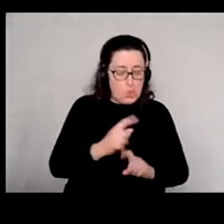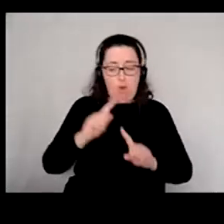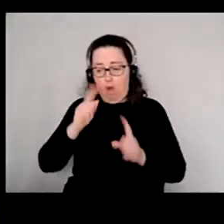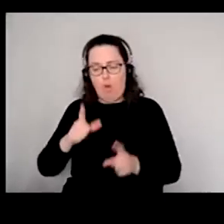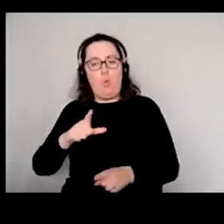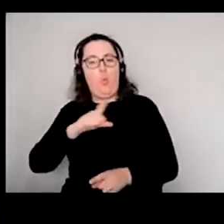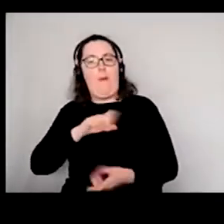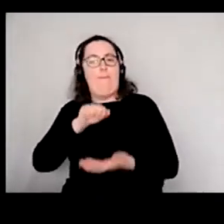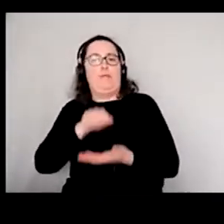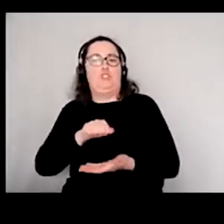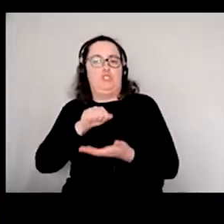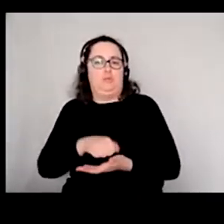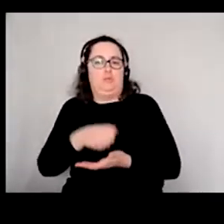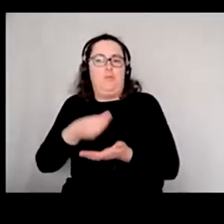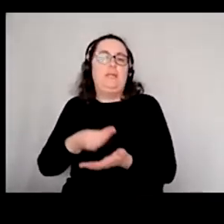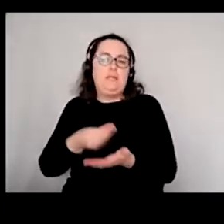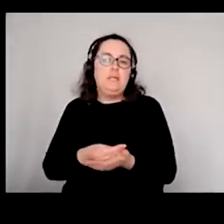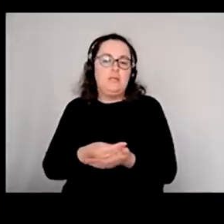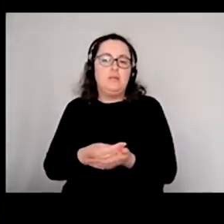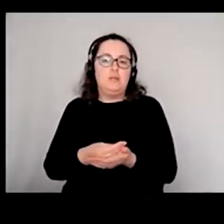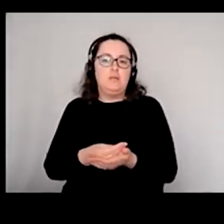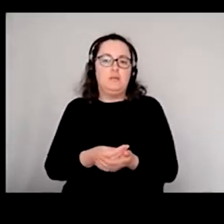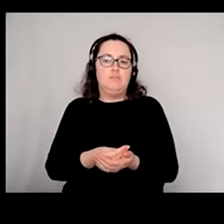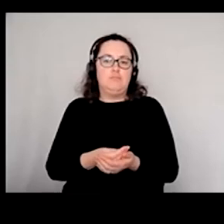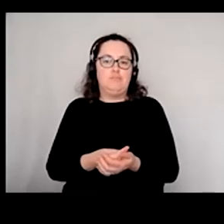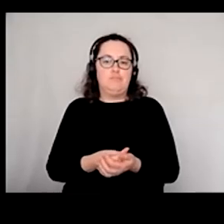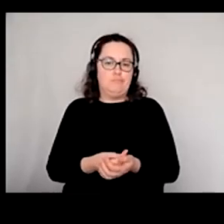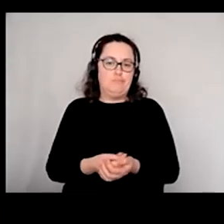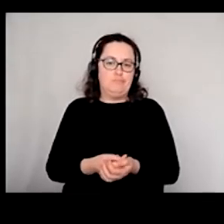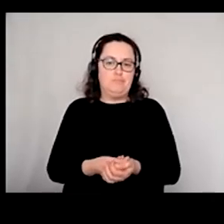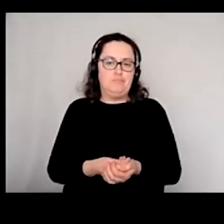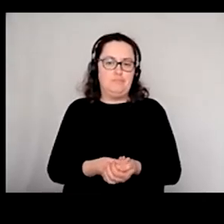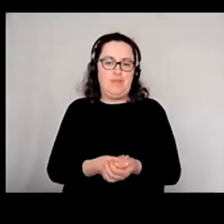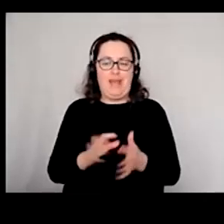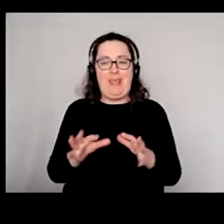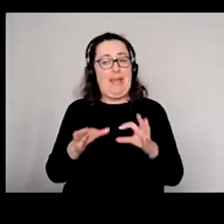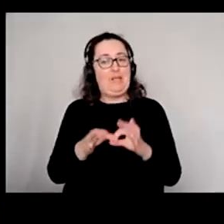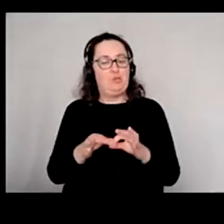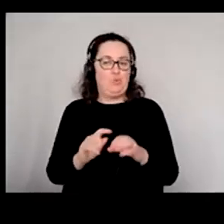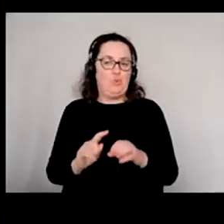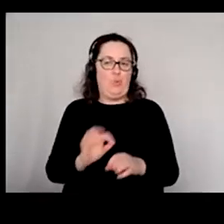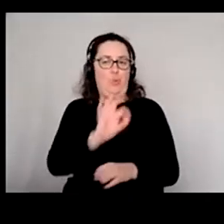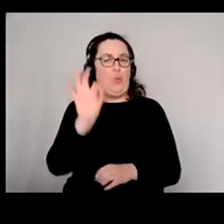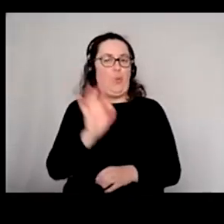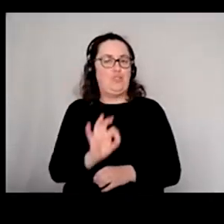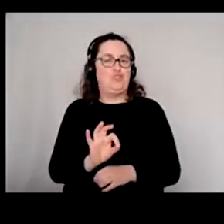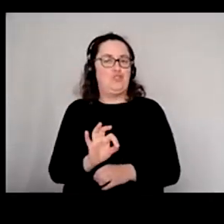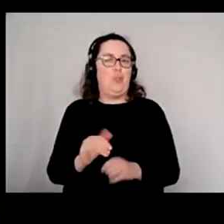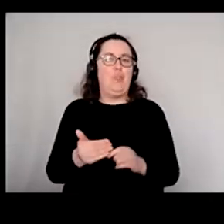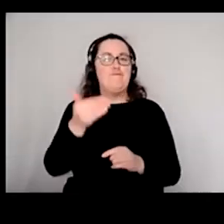to the front row question that that you talked about in the film. But it